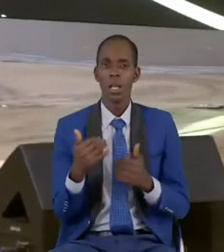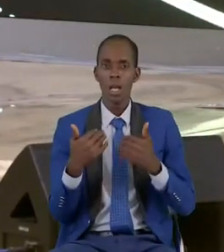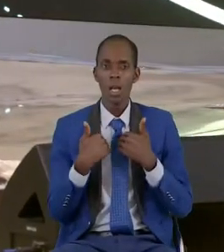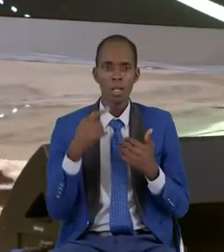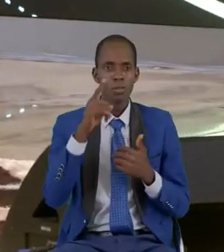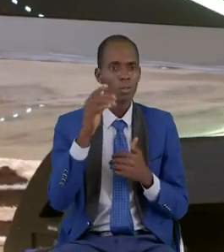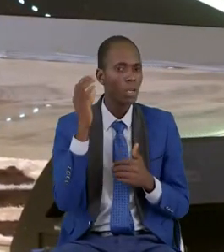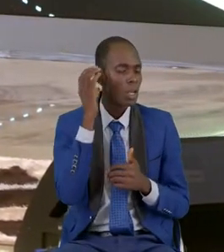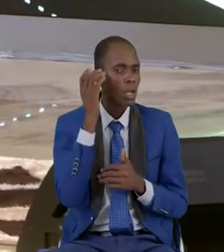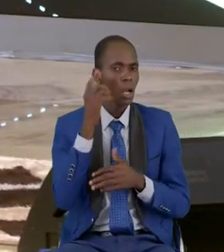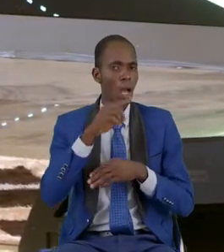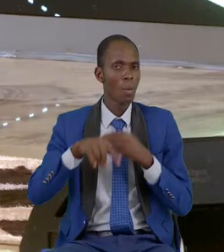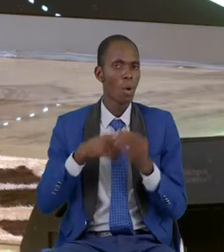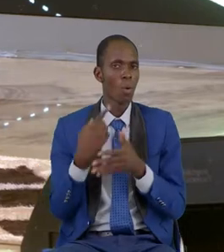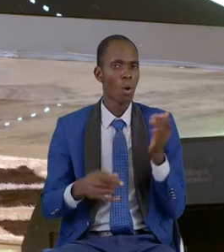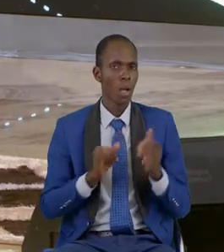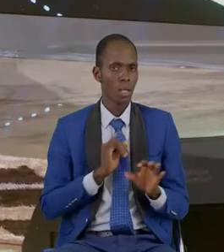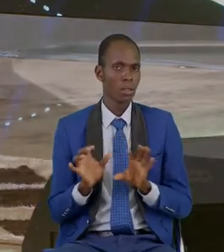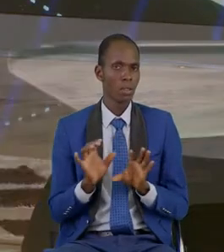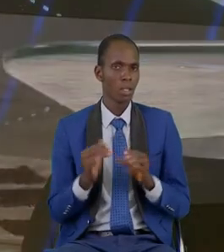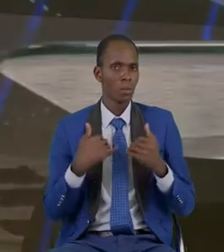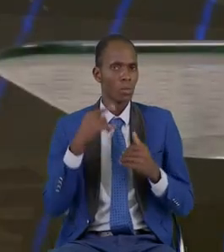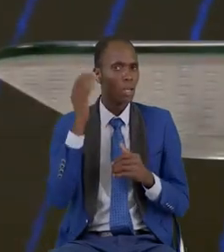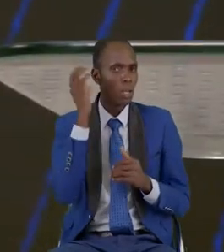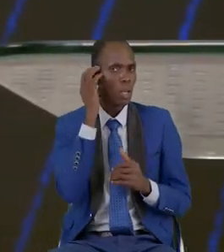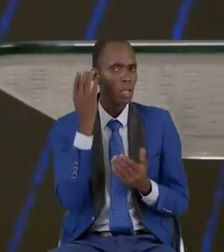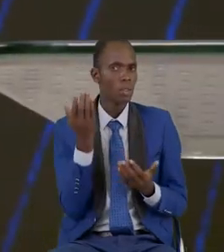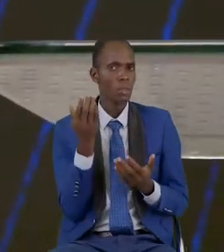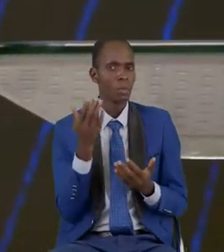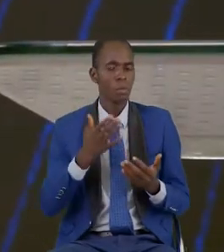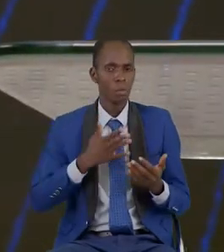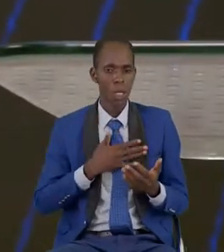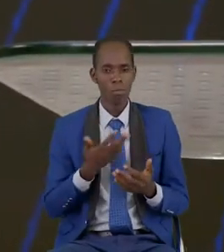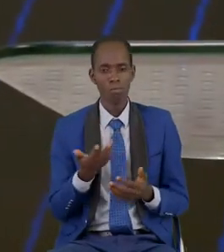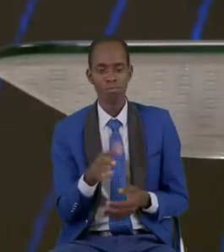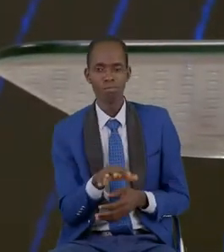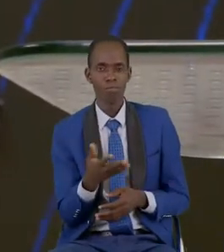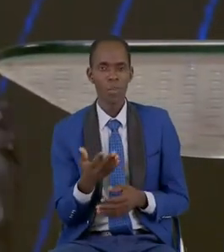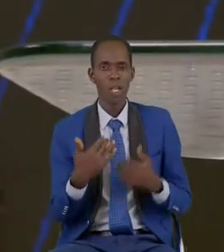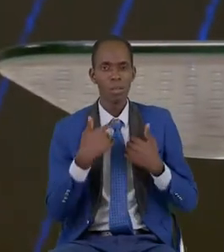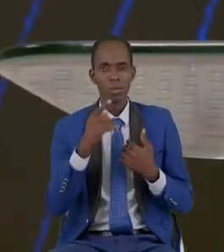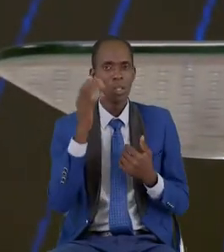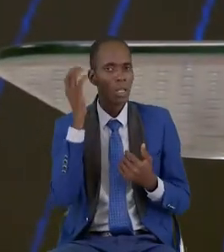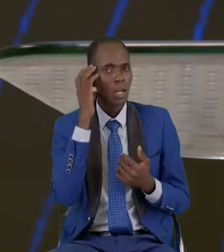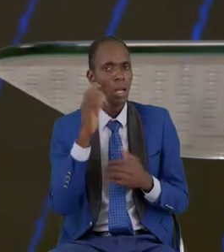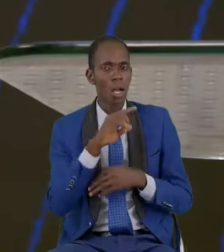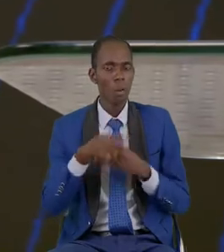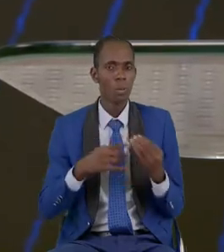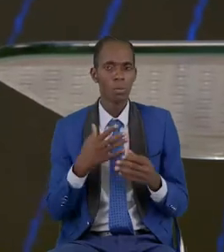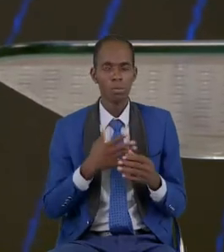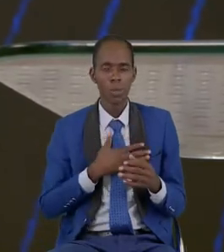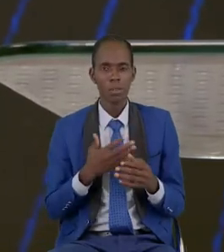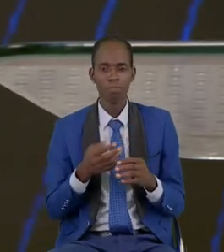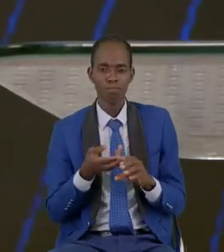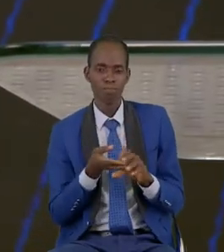I did? Have you heard about my compromise? Have you heard about my discipline?